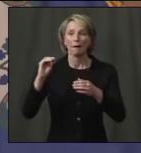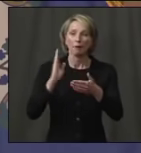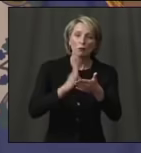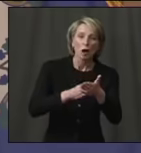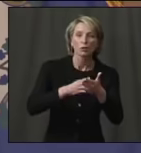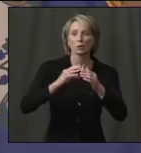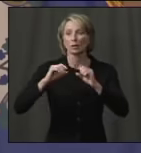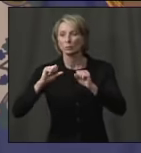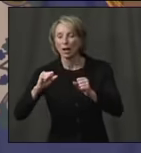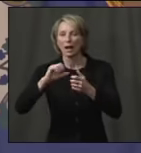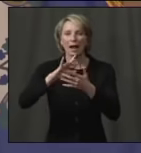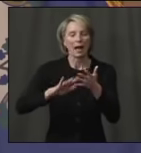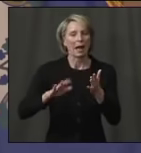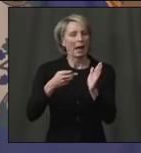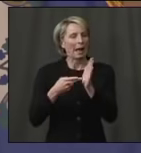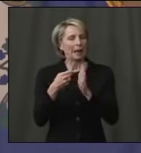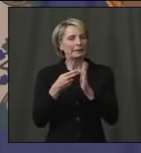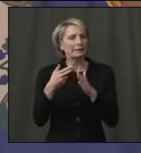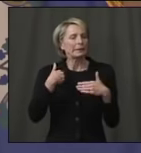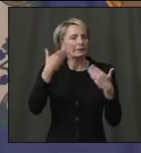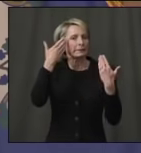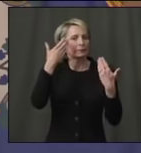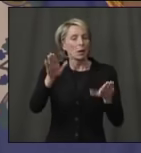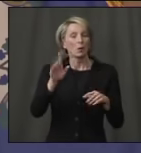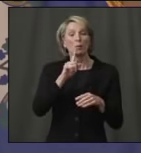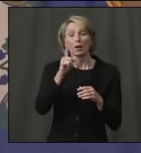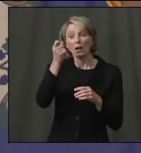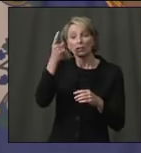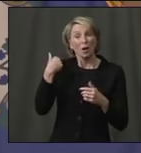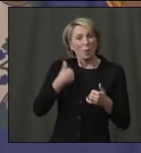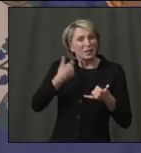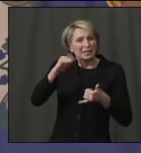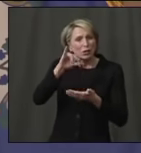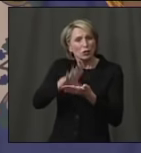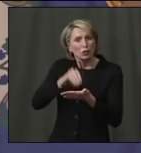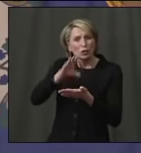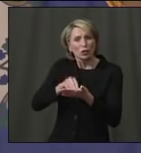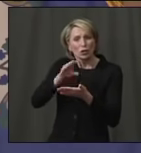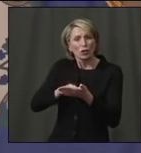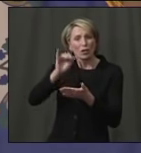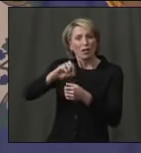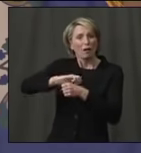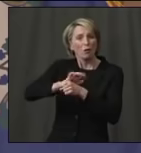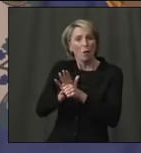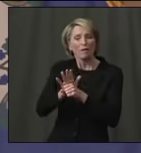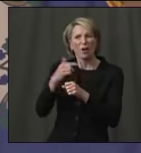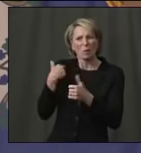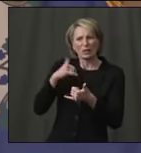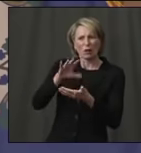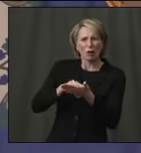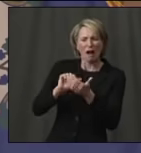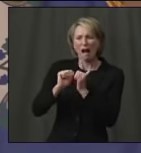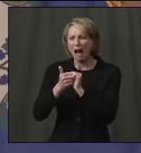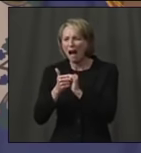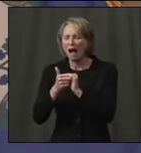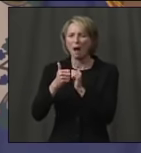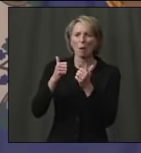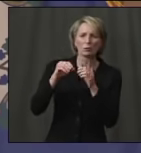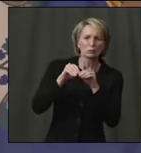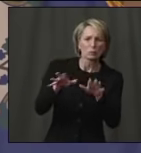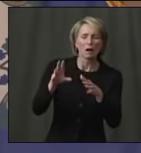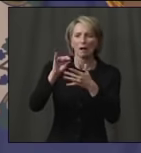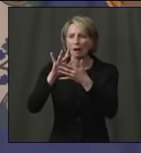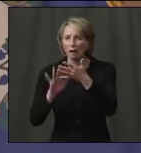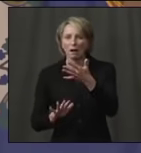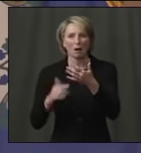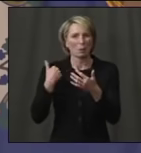a virus that we don't know everything about. So there's a lot of risk on both sides of the aisle about how you structure that. In terms of